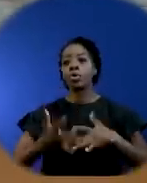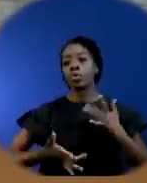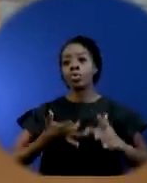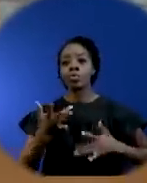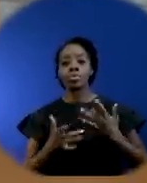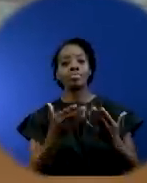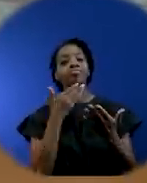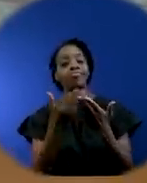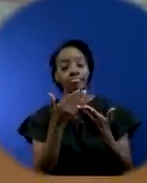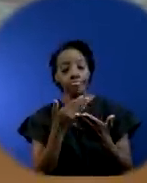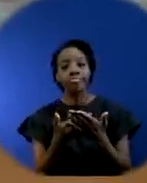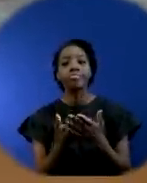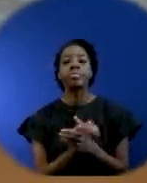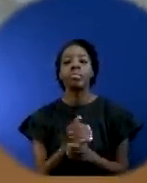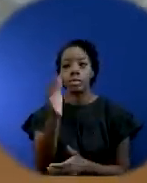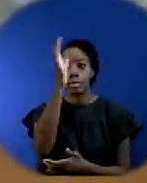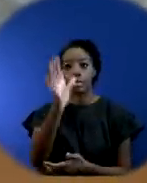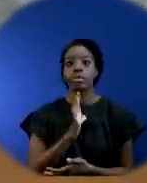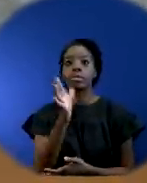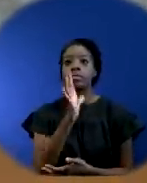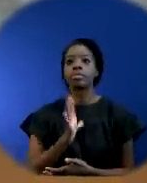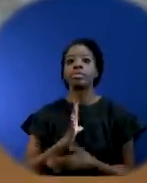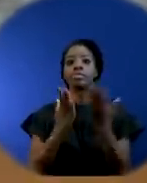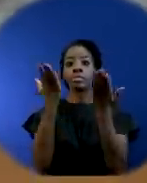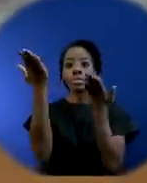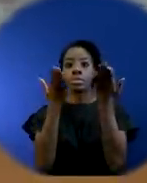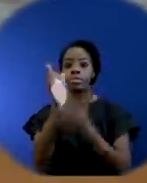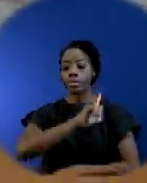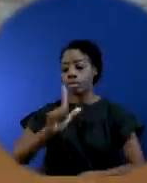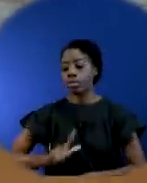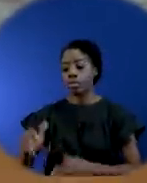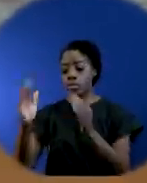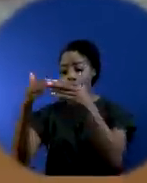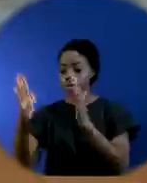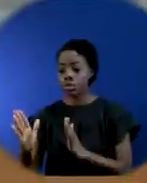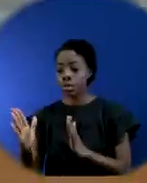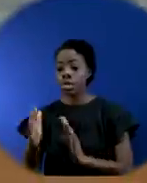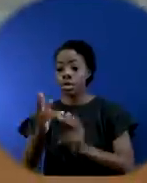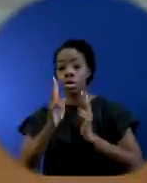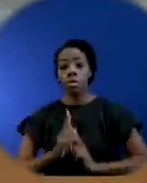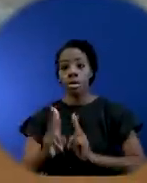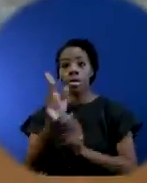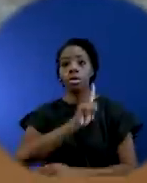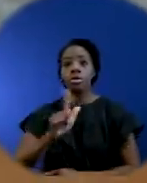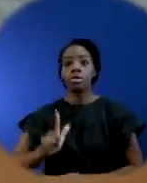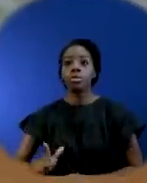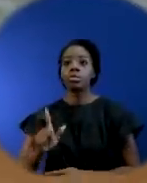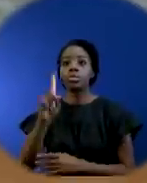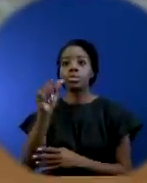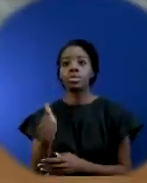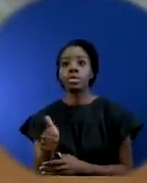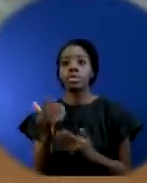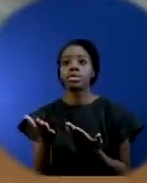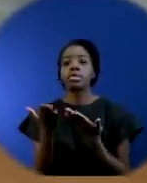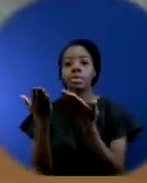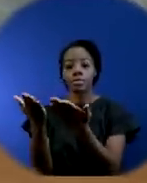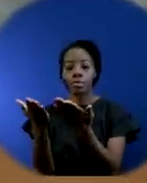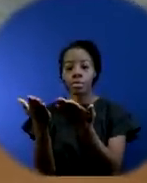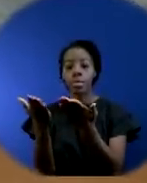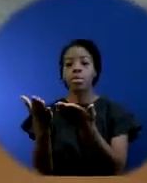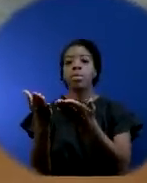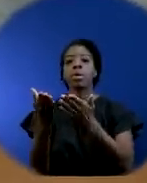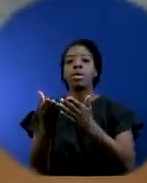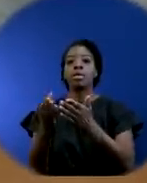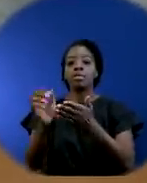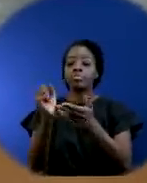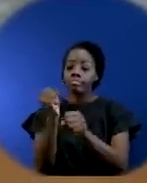you so much, ladies and gentlemen, for your service in the Lord's house. And as we honor the Lord with our tithes and offerings, we consecrate them